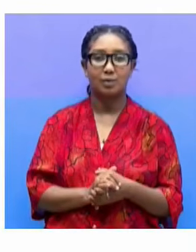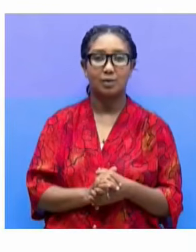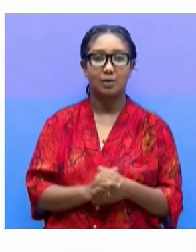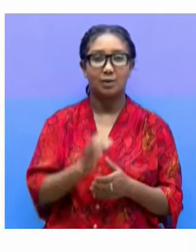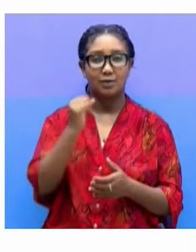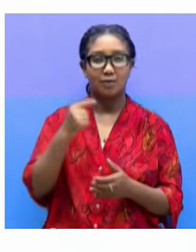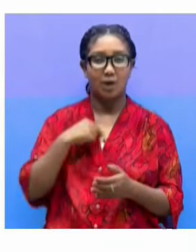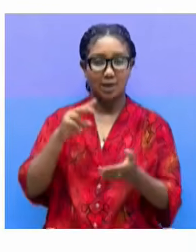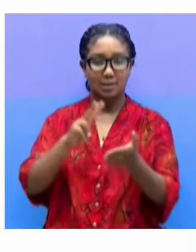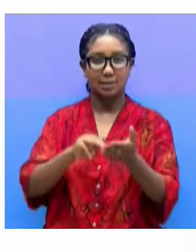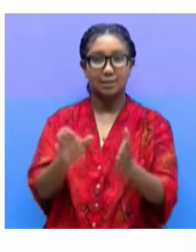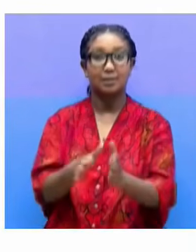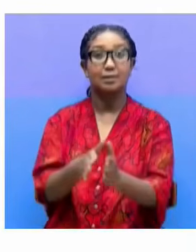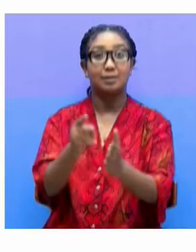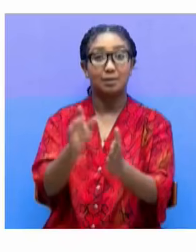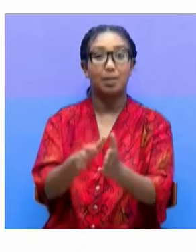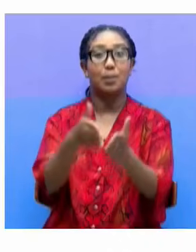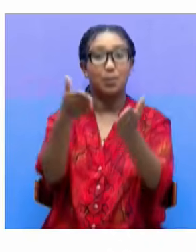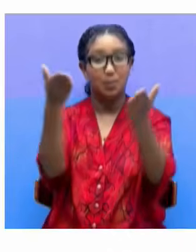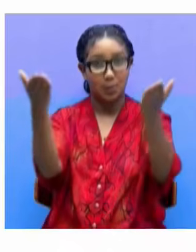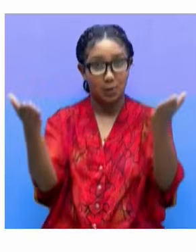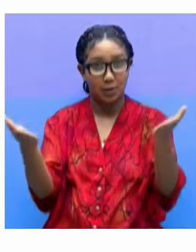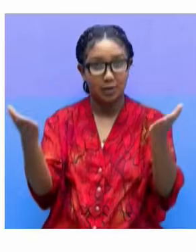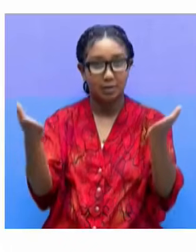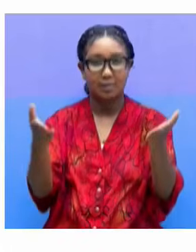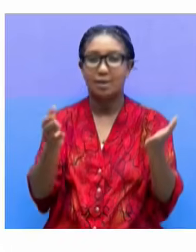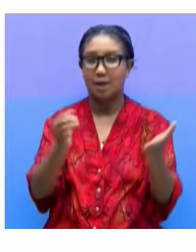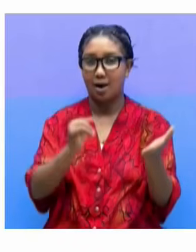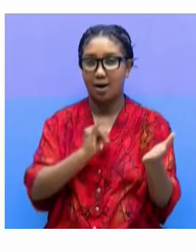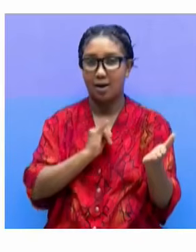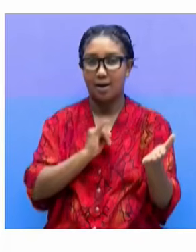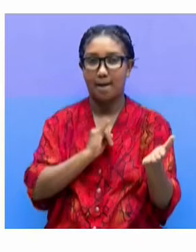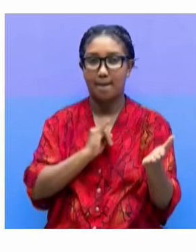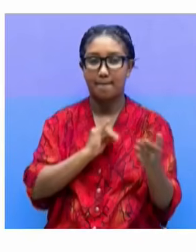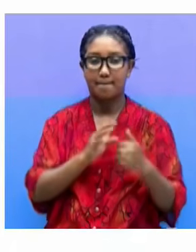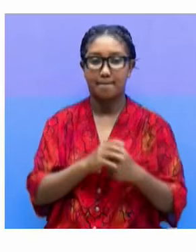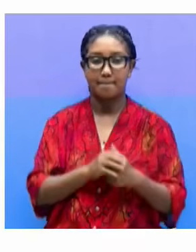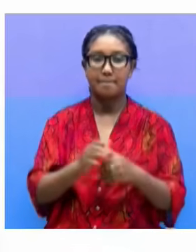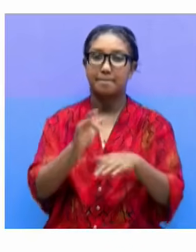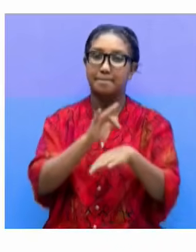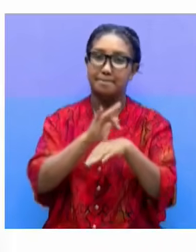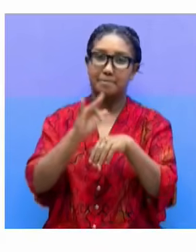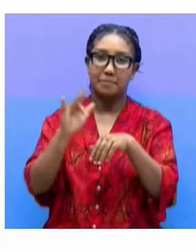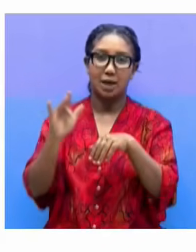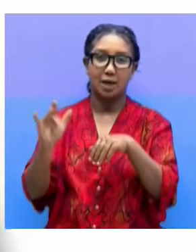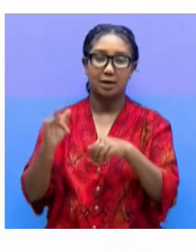If I had read the book, I blank